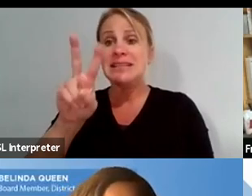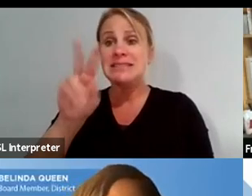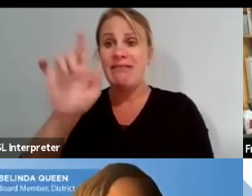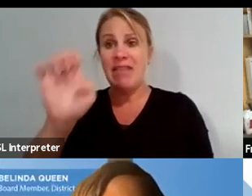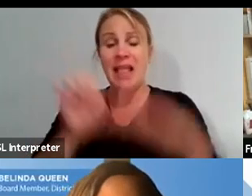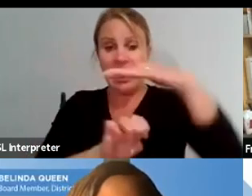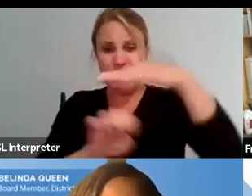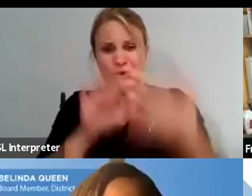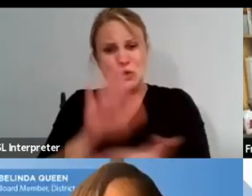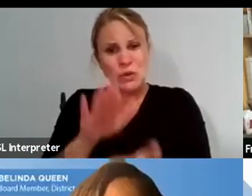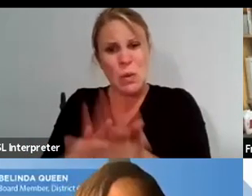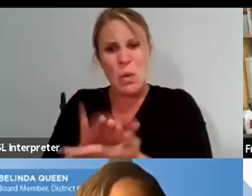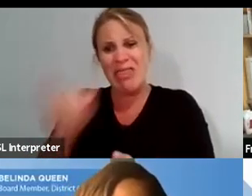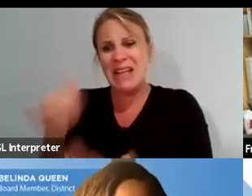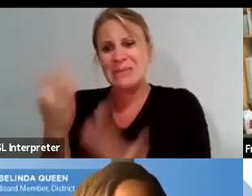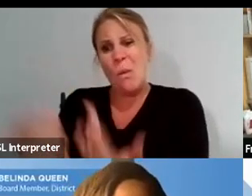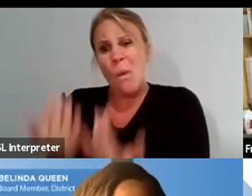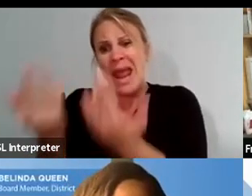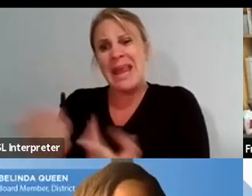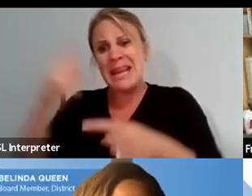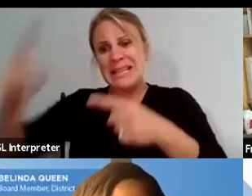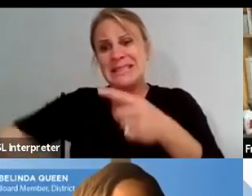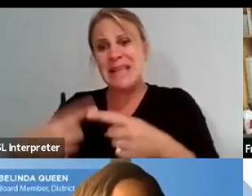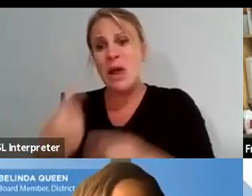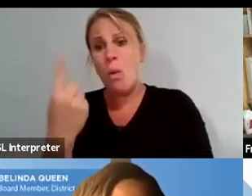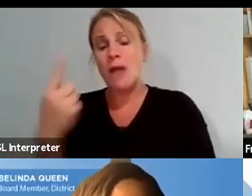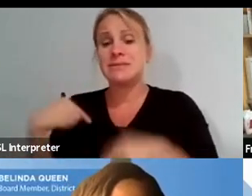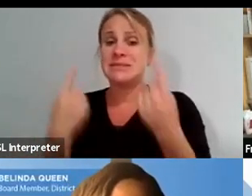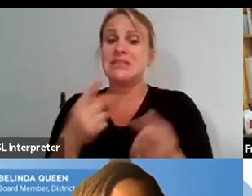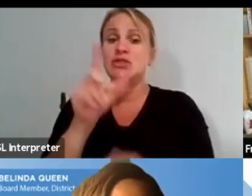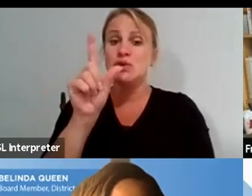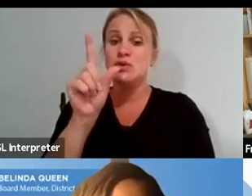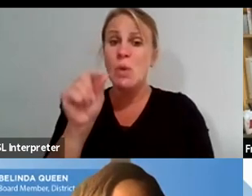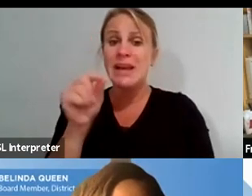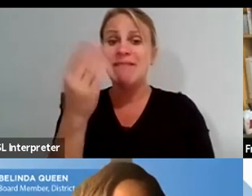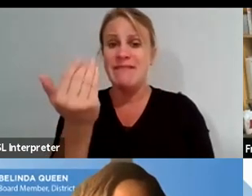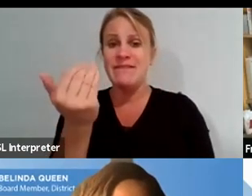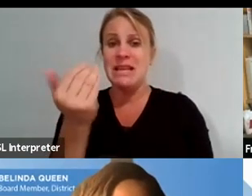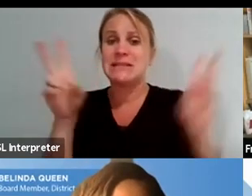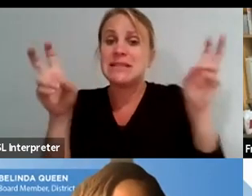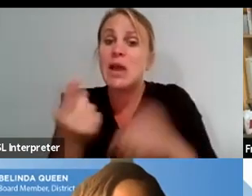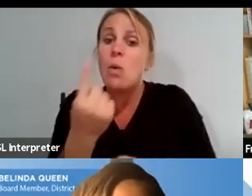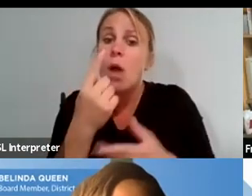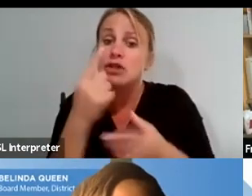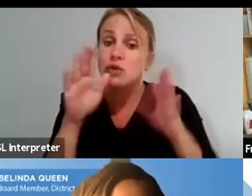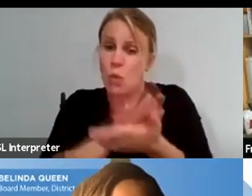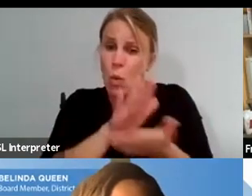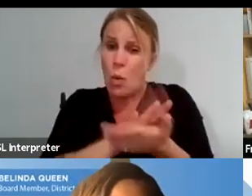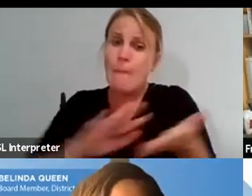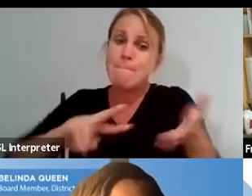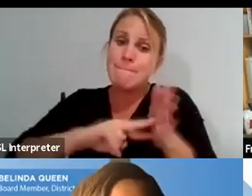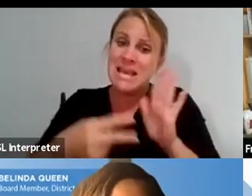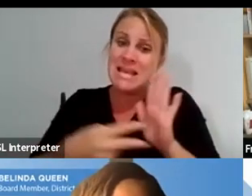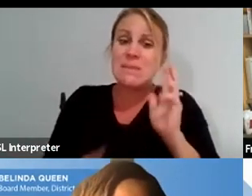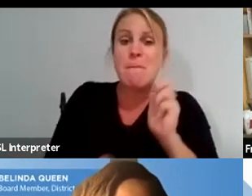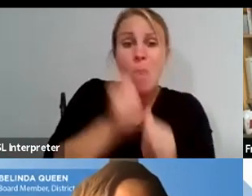has been waiting in cycle one since 2015. It is a Title I school, meaning the majority of students who attend